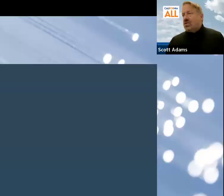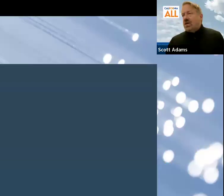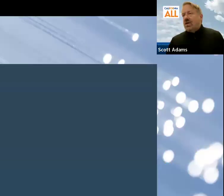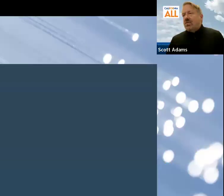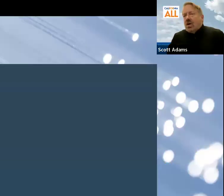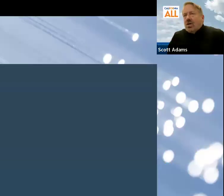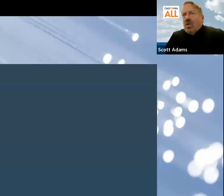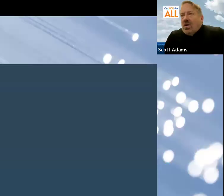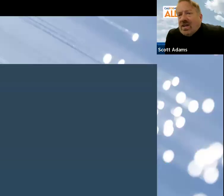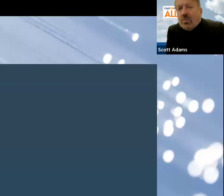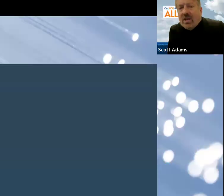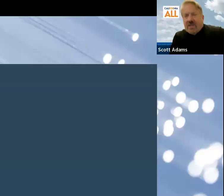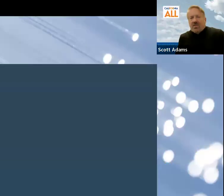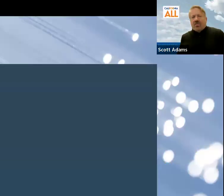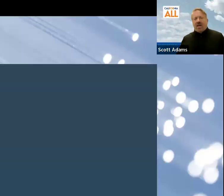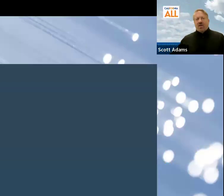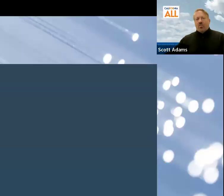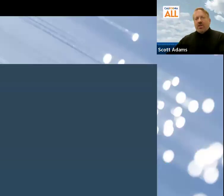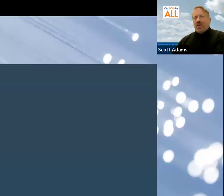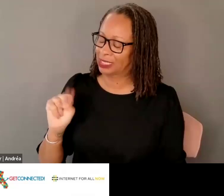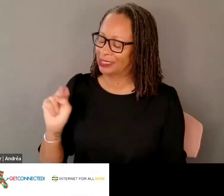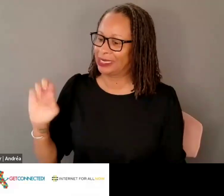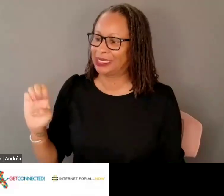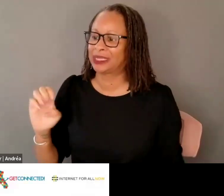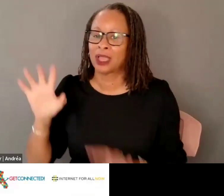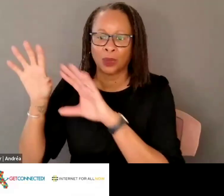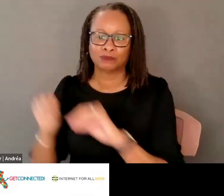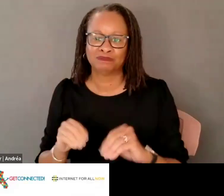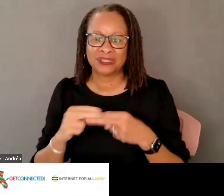Thanks so much, Sunny. Yeah, we can take the slide down, please.